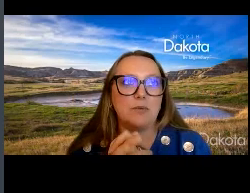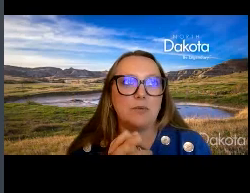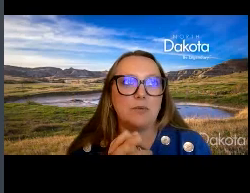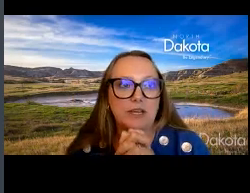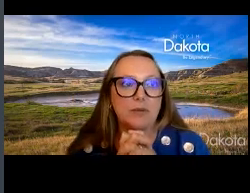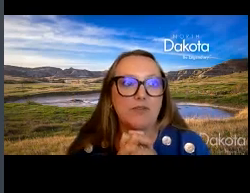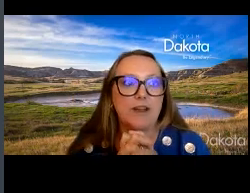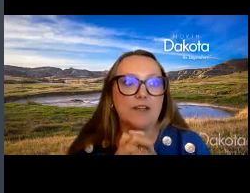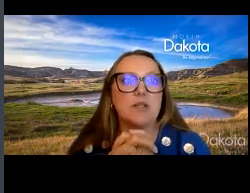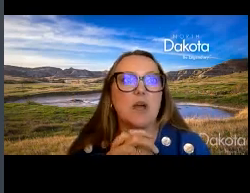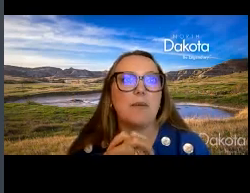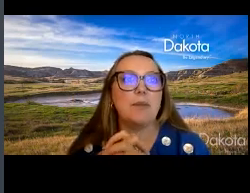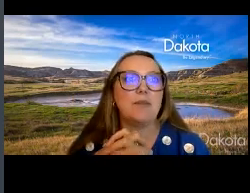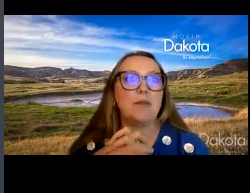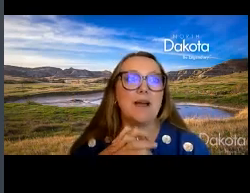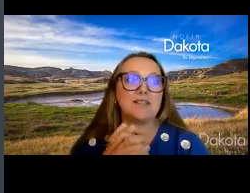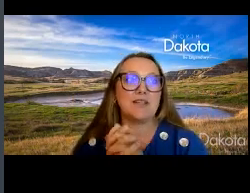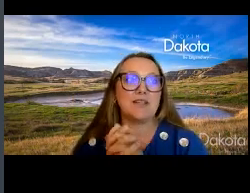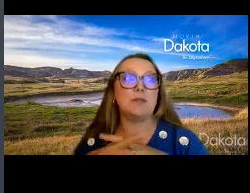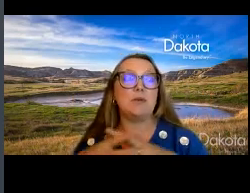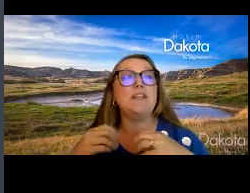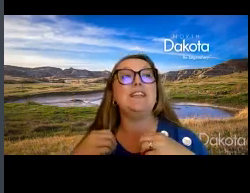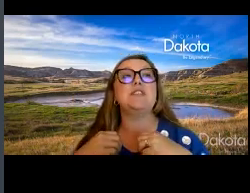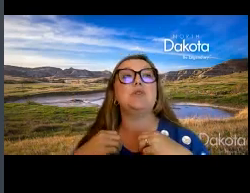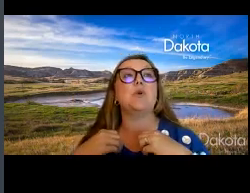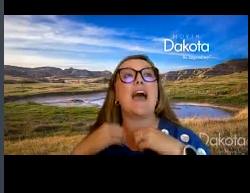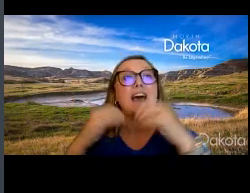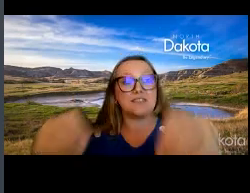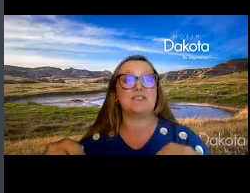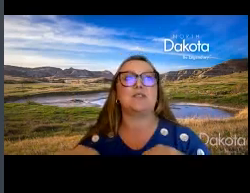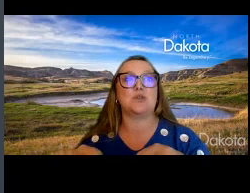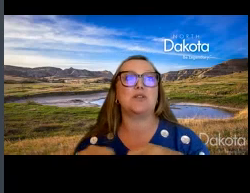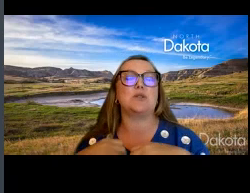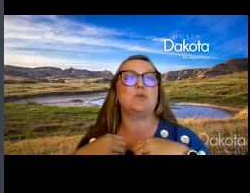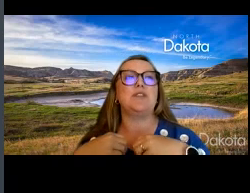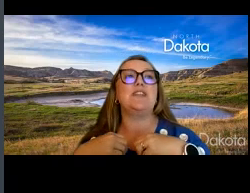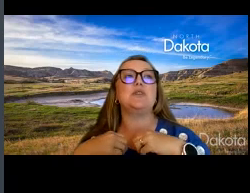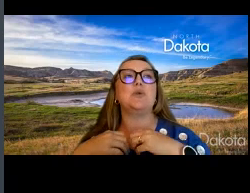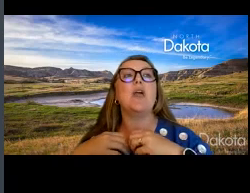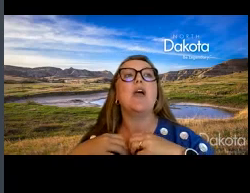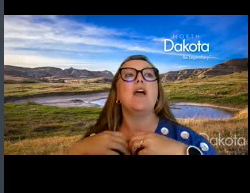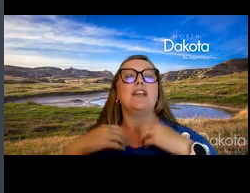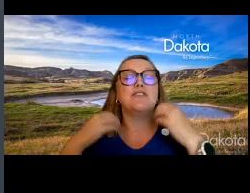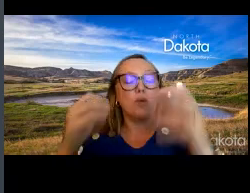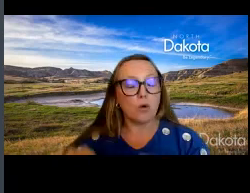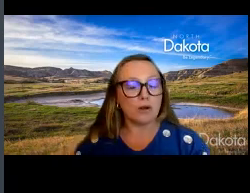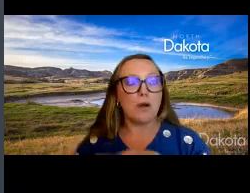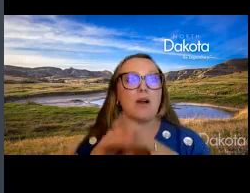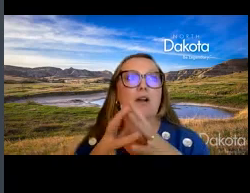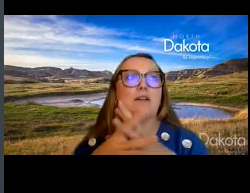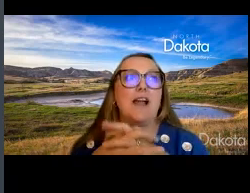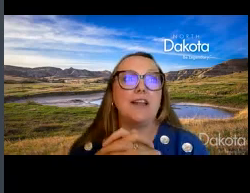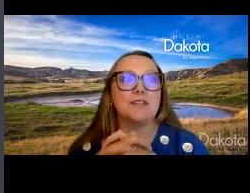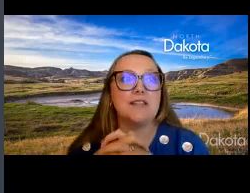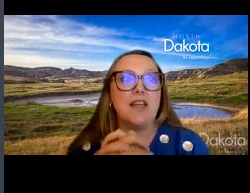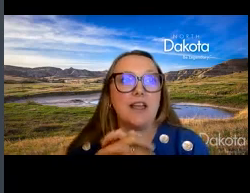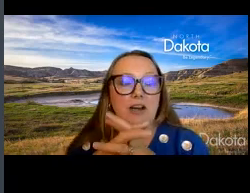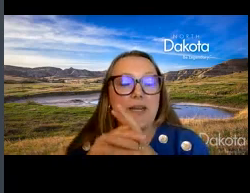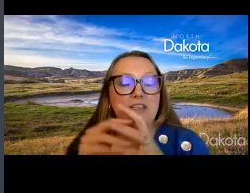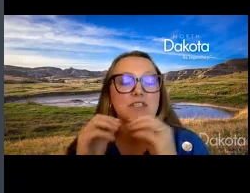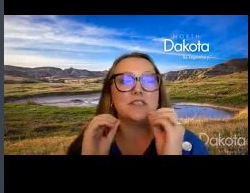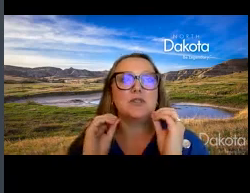want for our healthcare providers. The mindset should be we need to ask these questions. We need to inform our